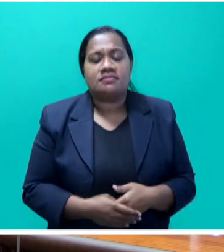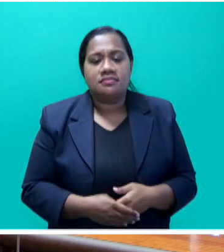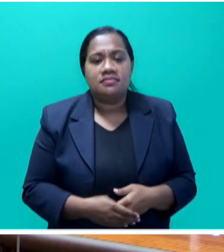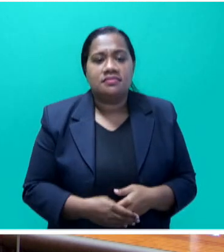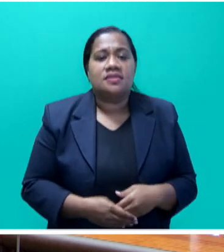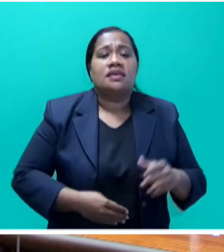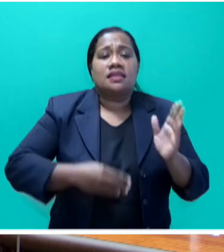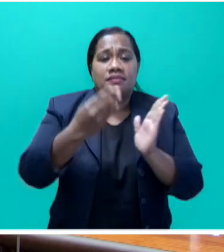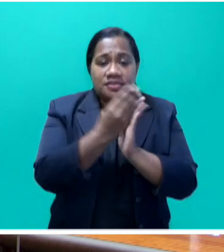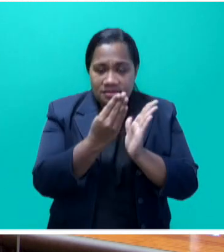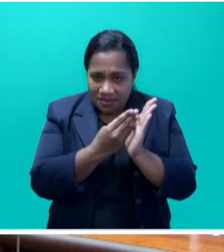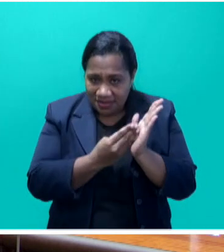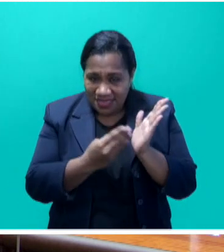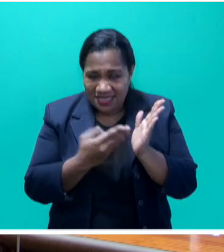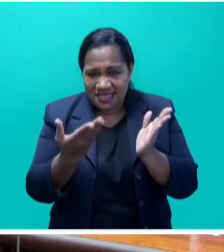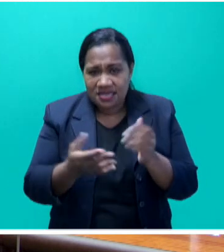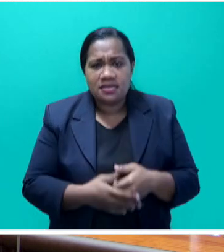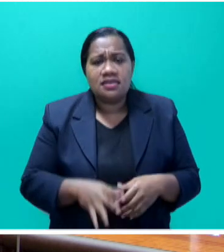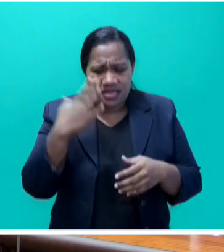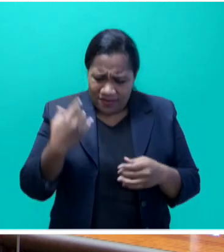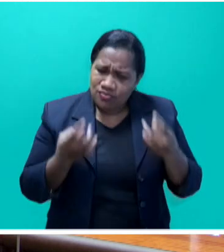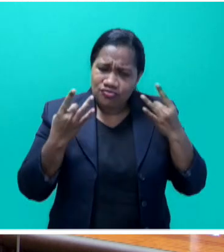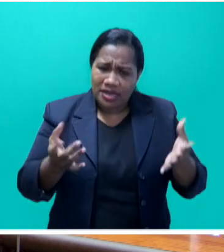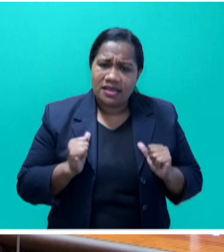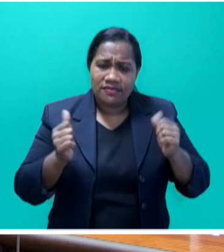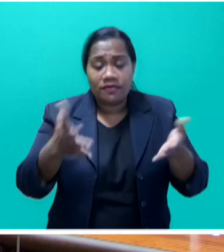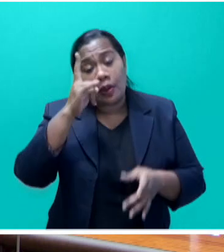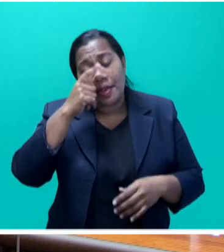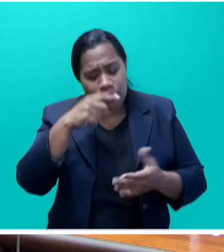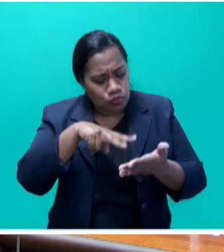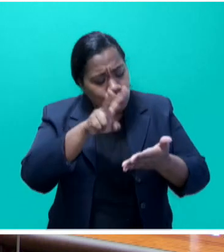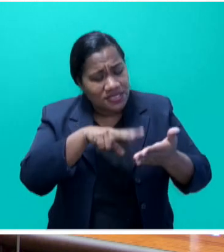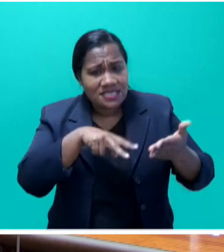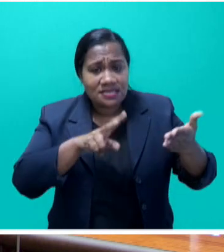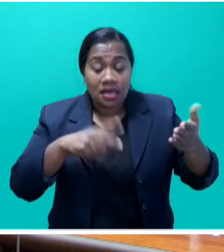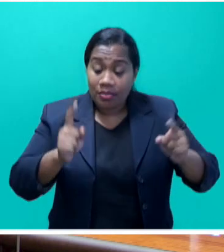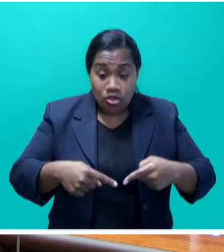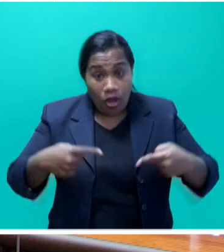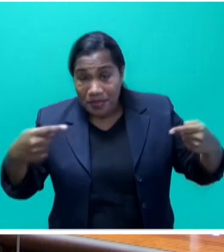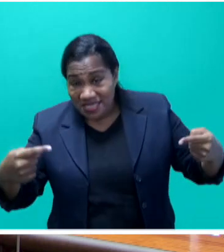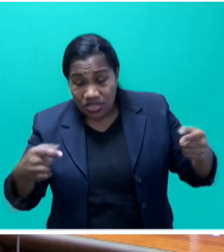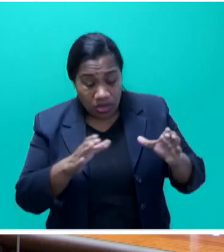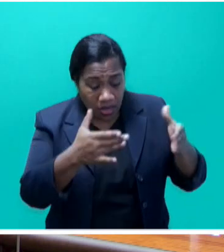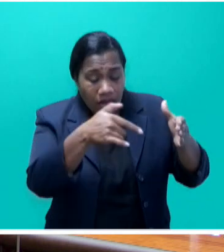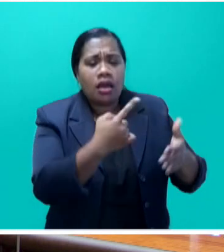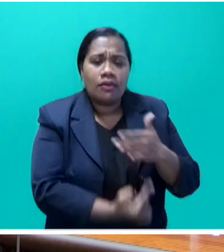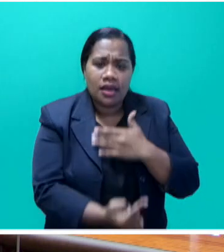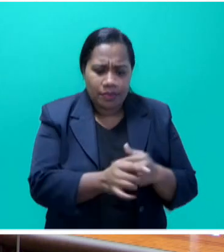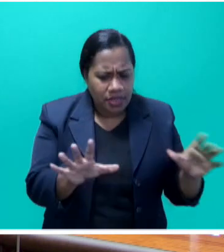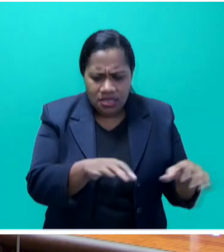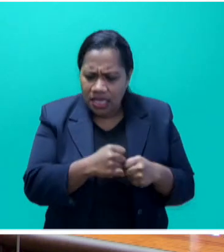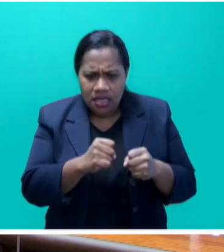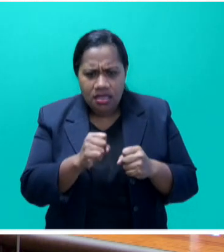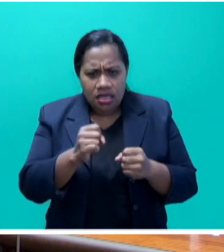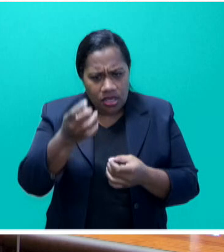public documents. It is readily available for people to read. But the opposition picks and chooses and twists information